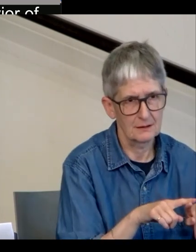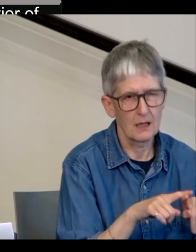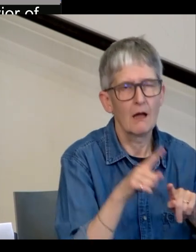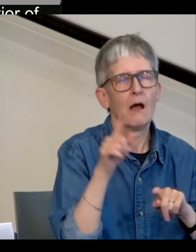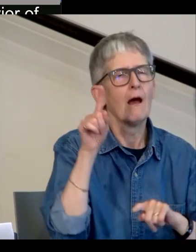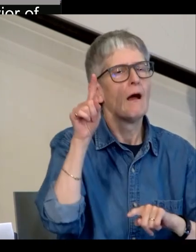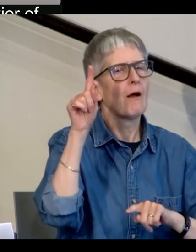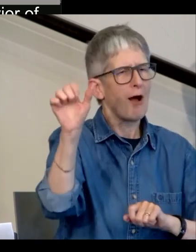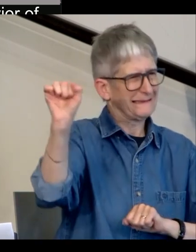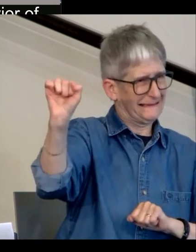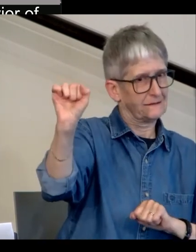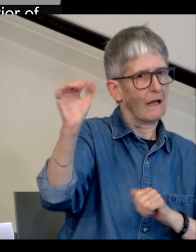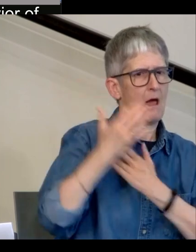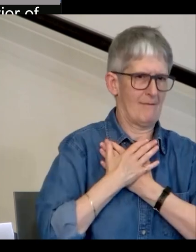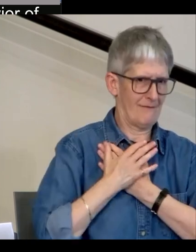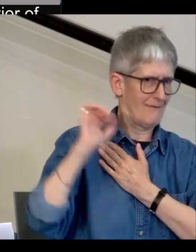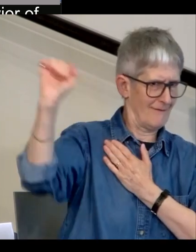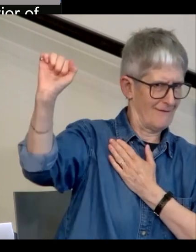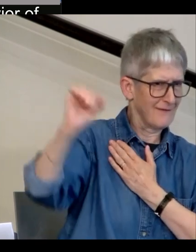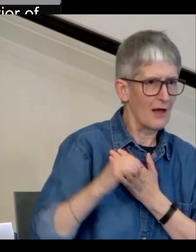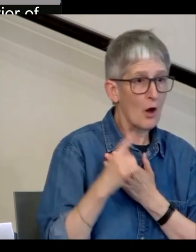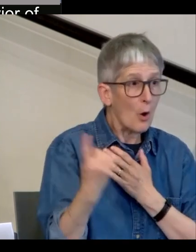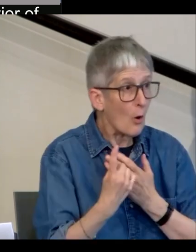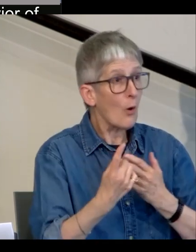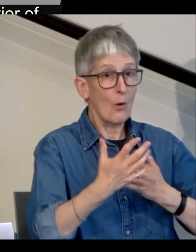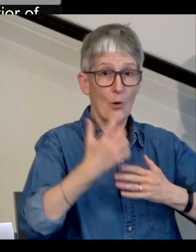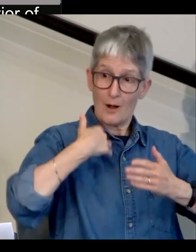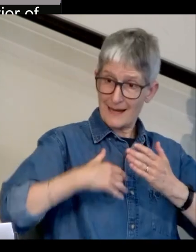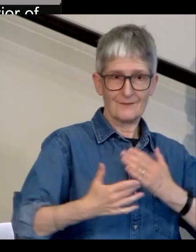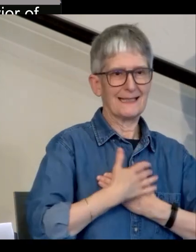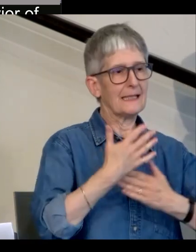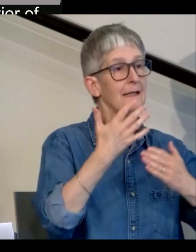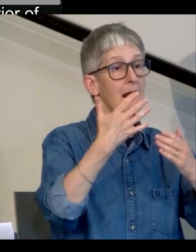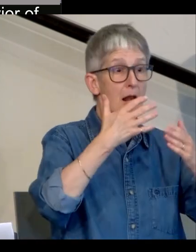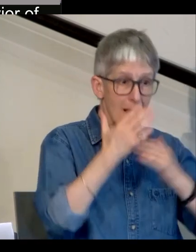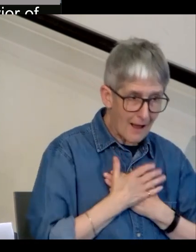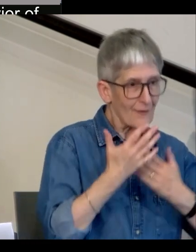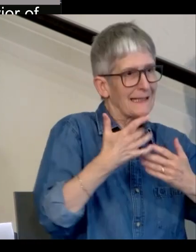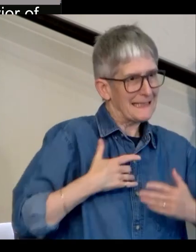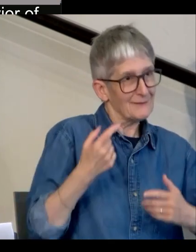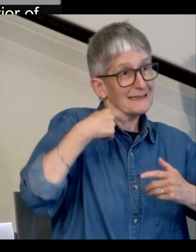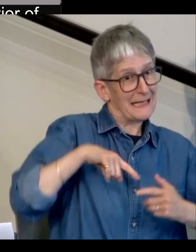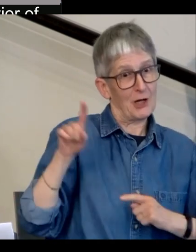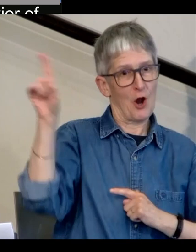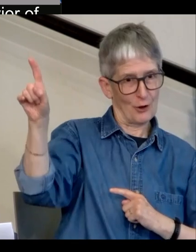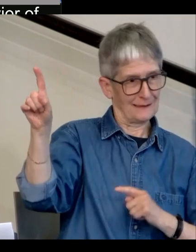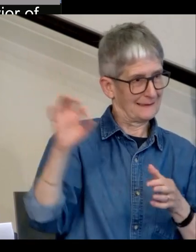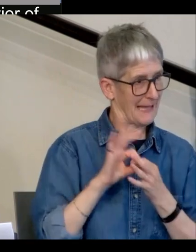God is love. Whoever lives in love lives in God, and God in